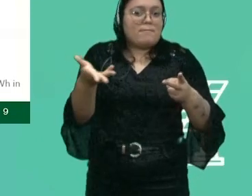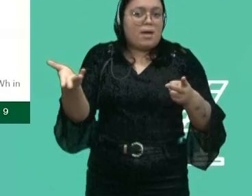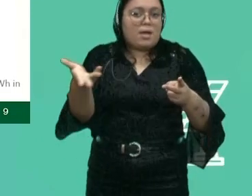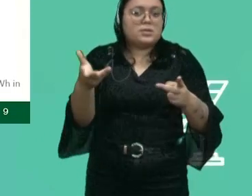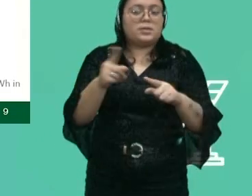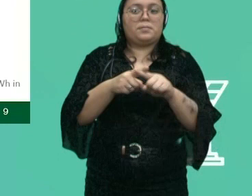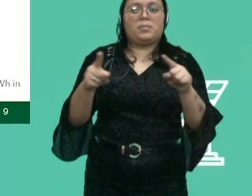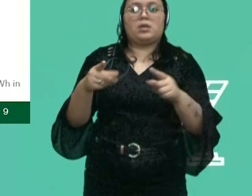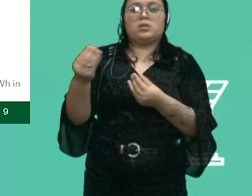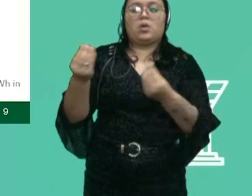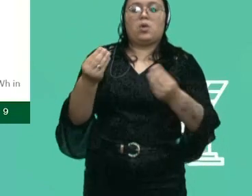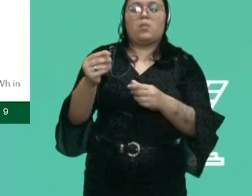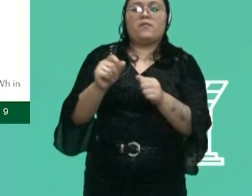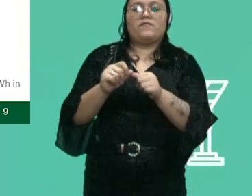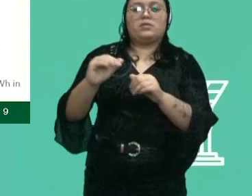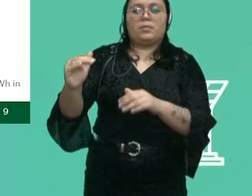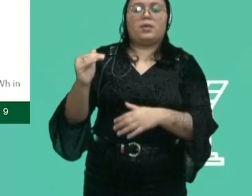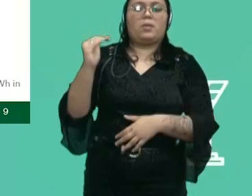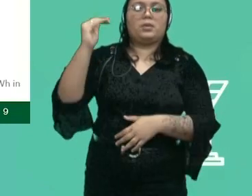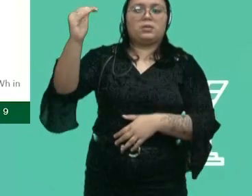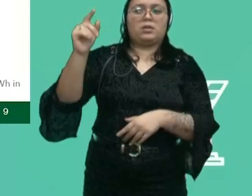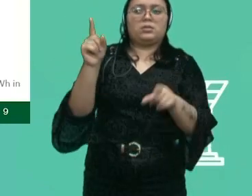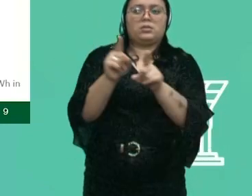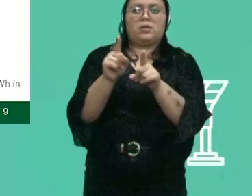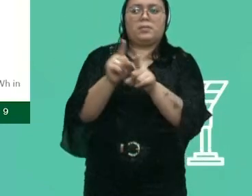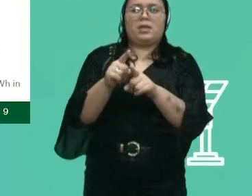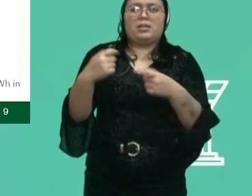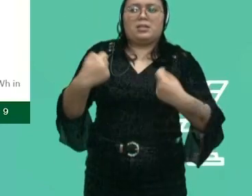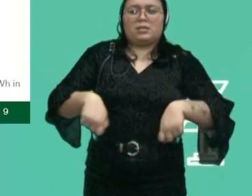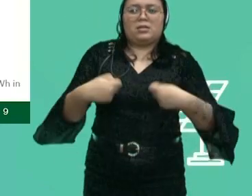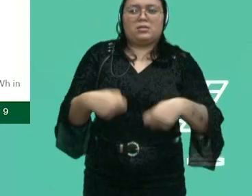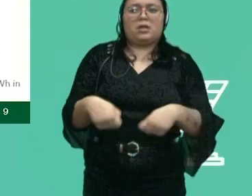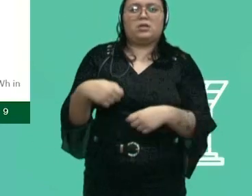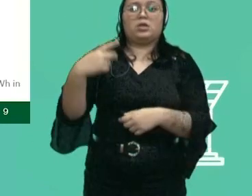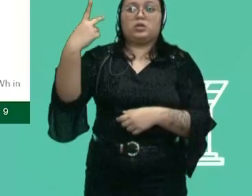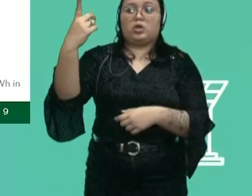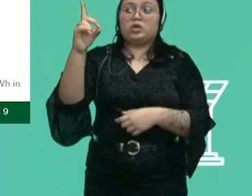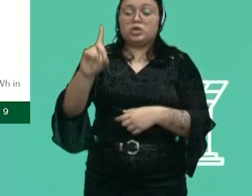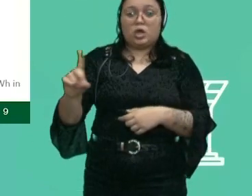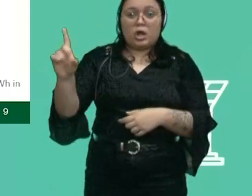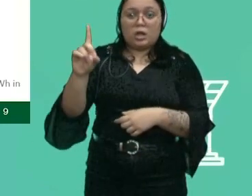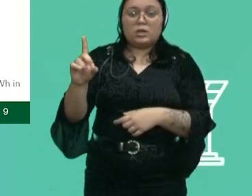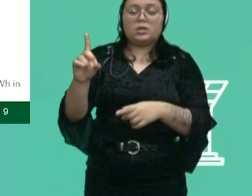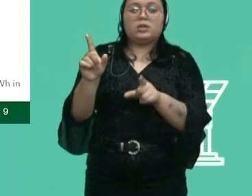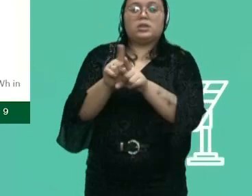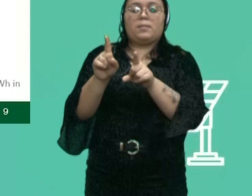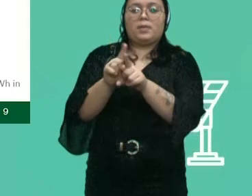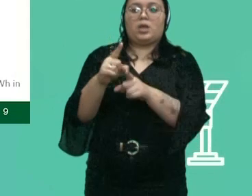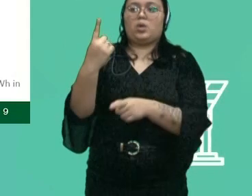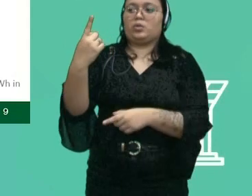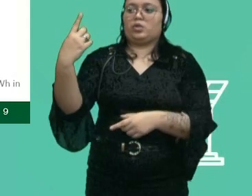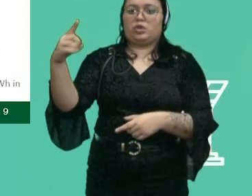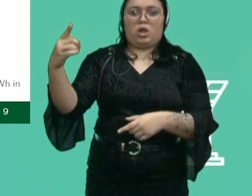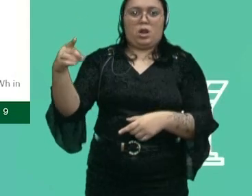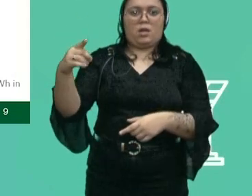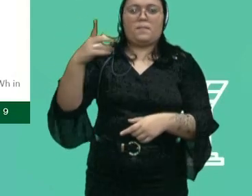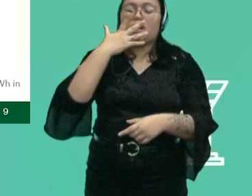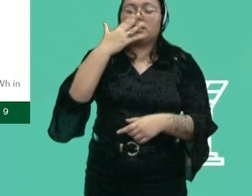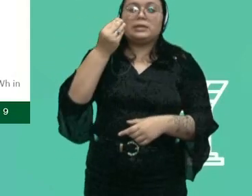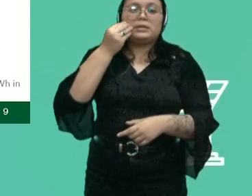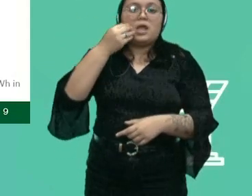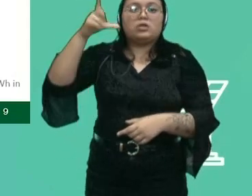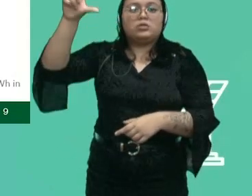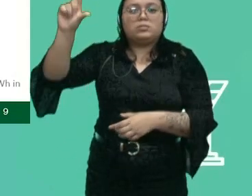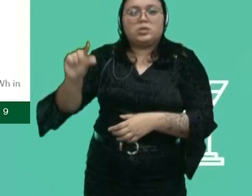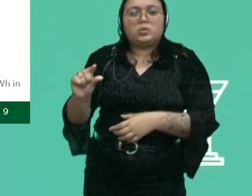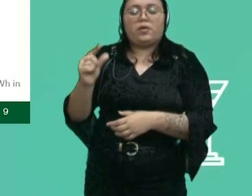looking at stepping stones of what's needed to get to $2 and then $1. Also looking at thermal pathways, so thermal